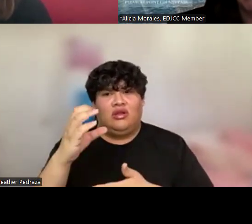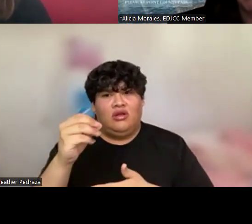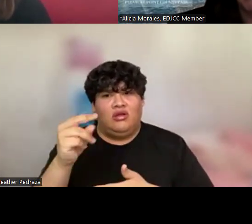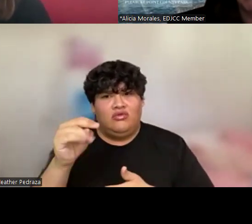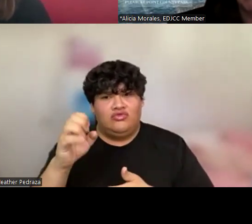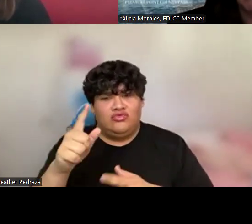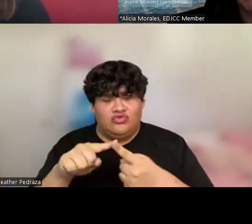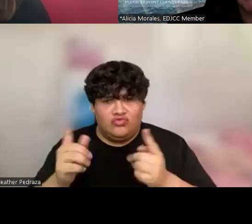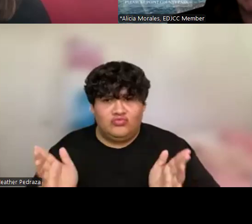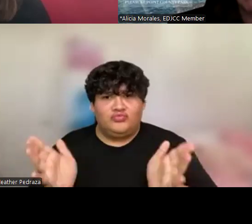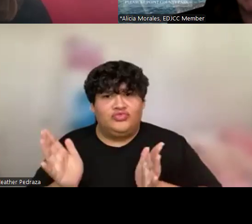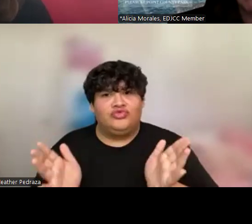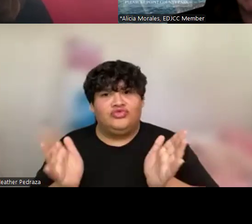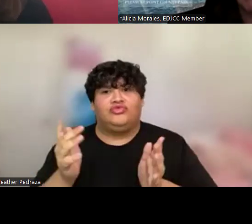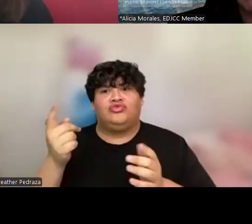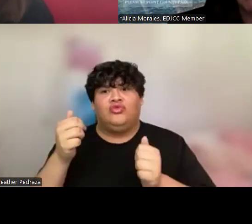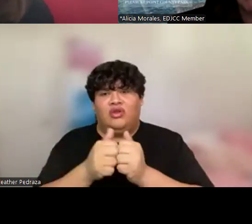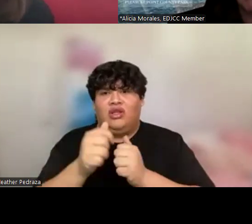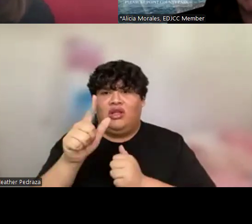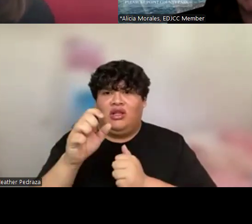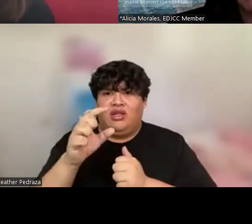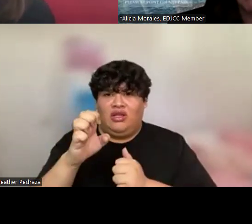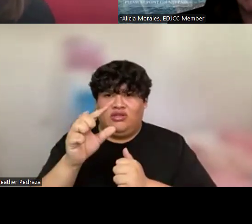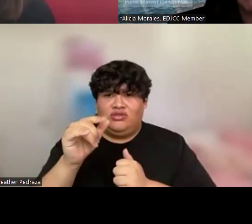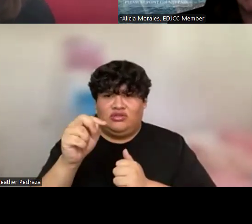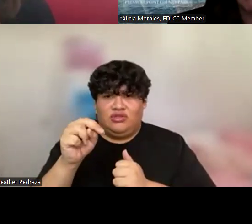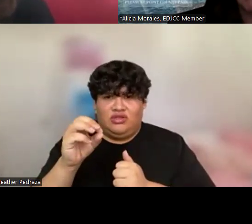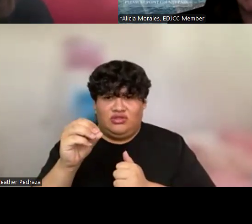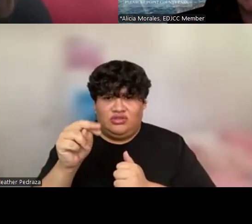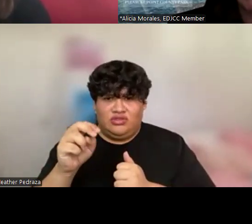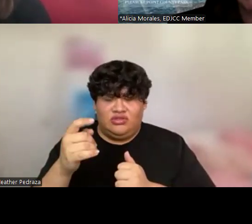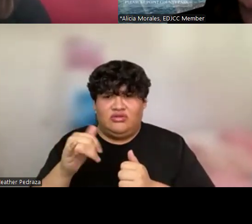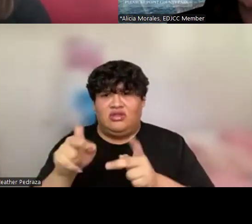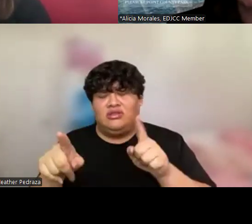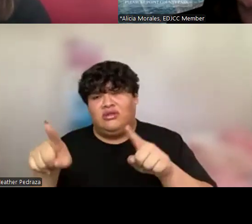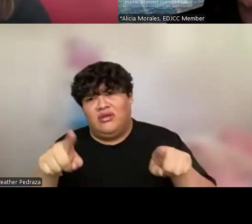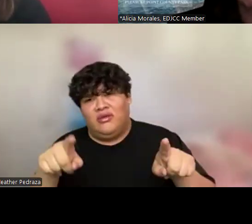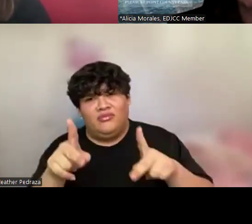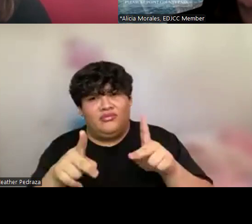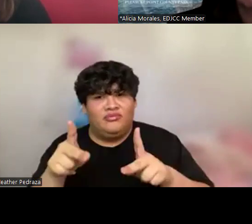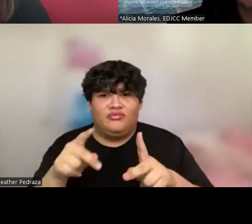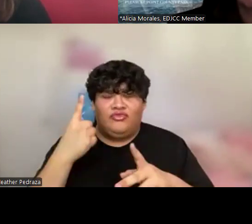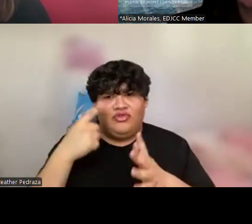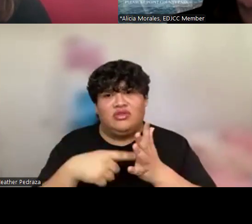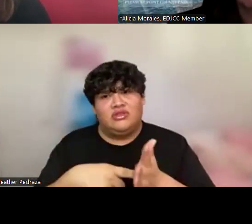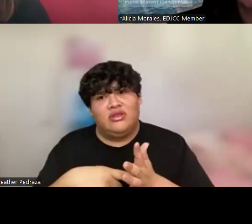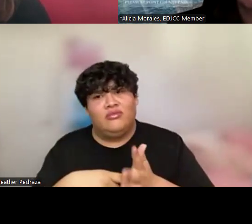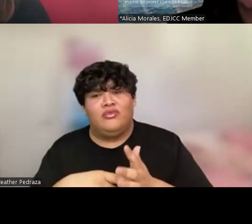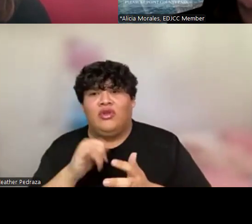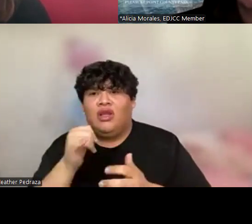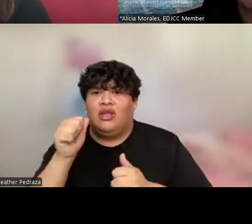push forward other types of legislation. So, for example, several members, including Justice and